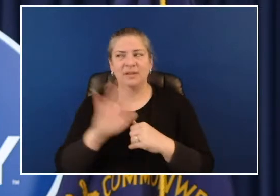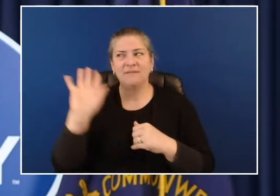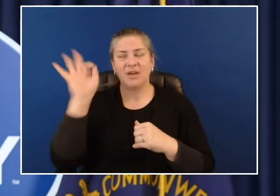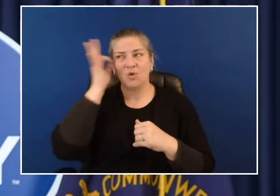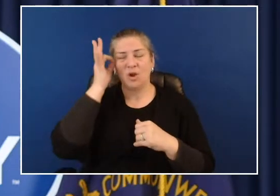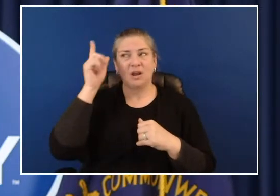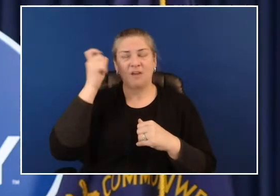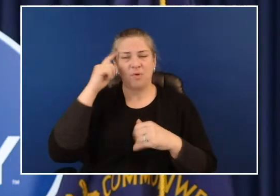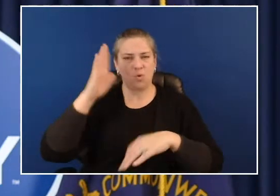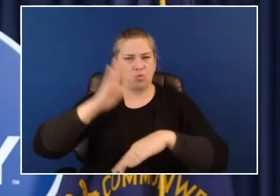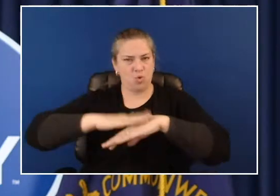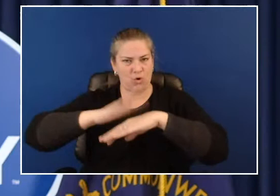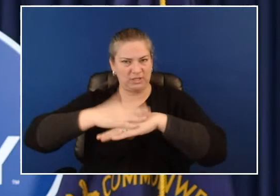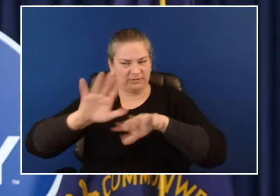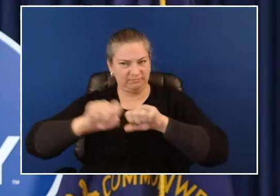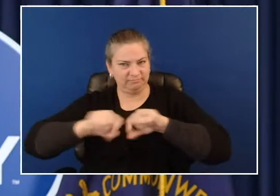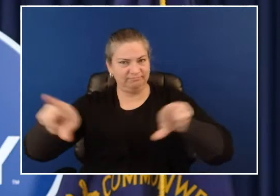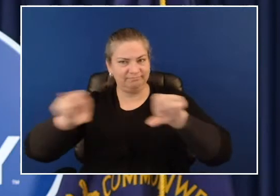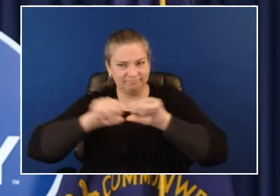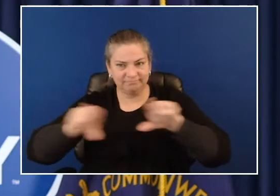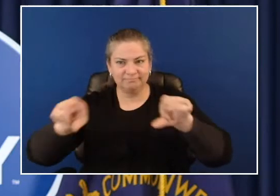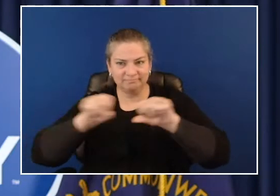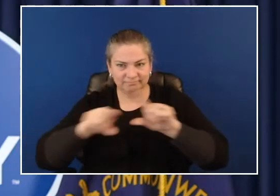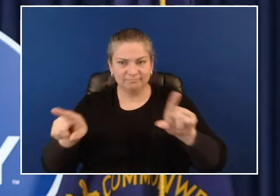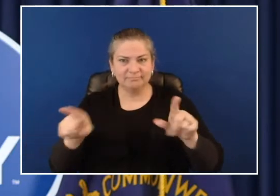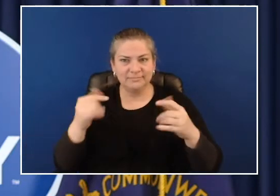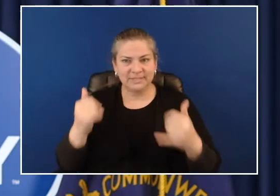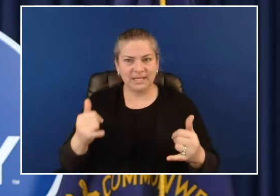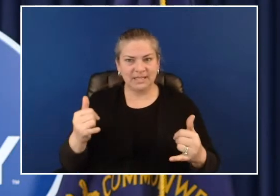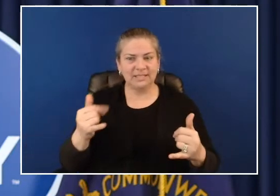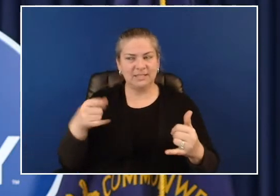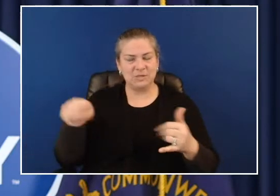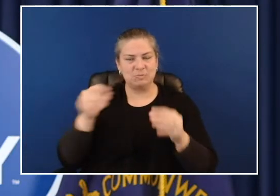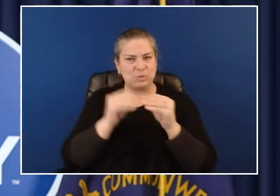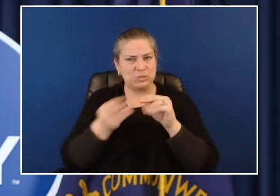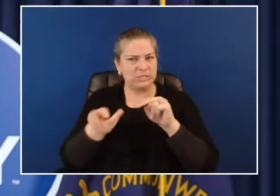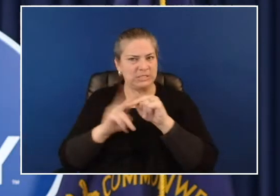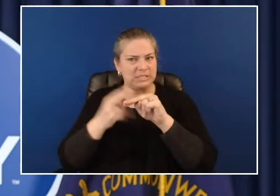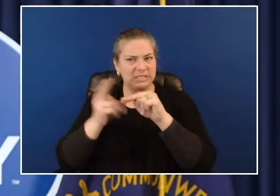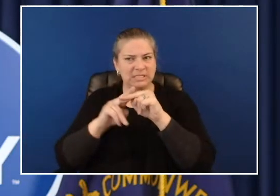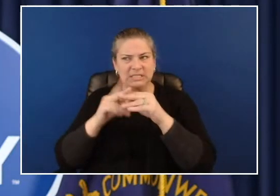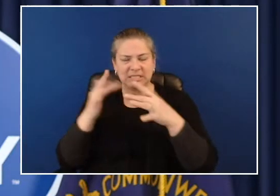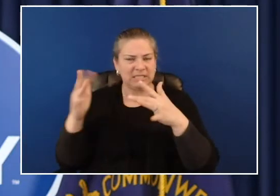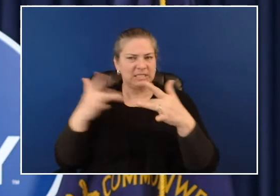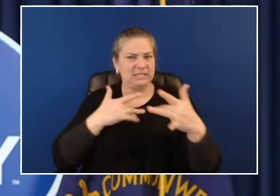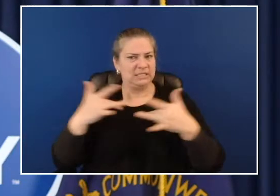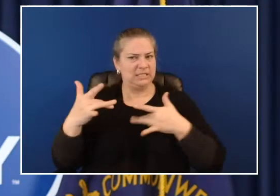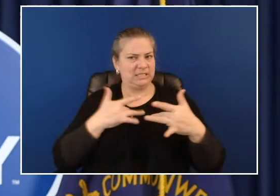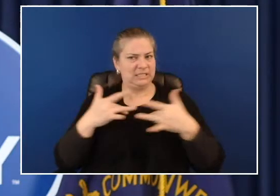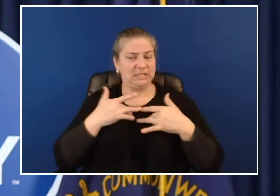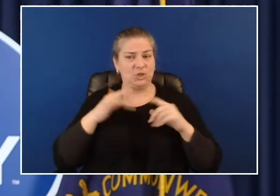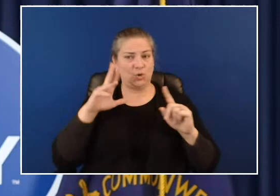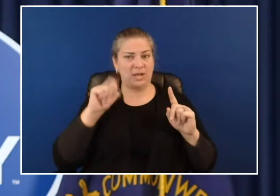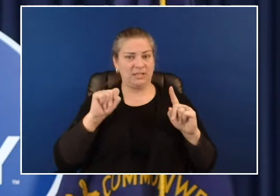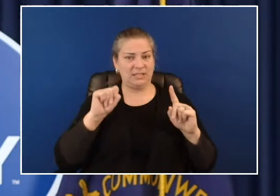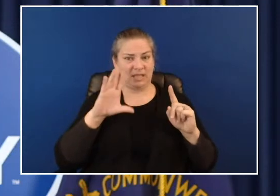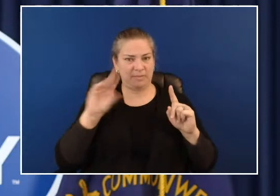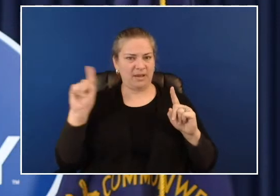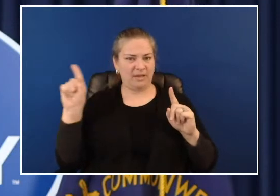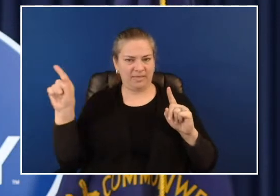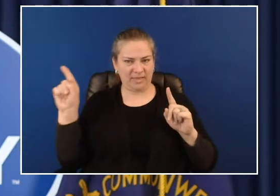been released as tensions have grown higher. Companies across the U.S. have been encouraged to increase their cyber